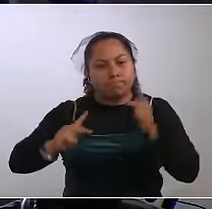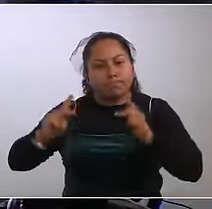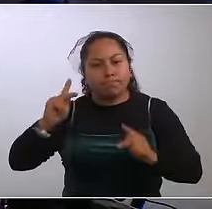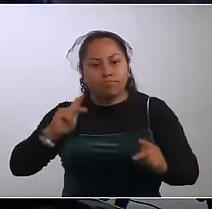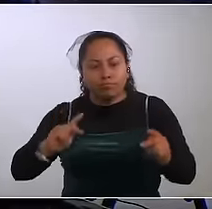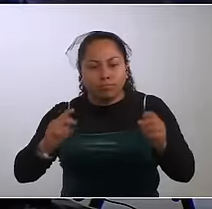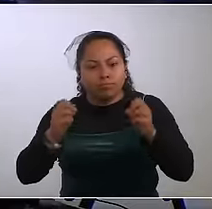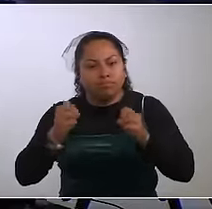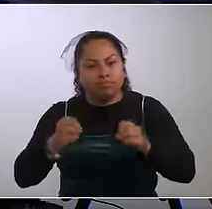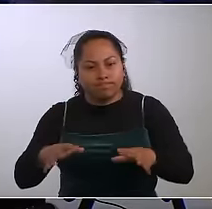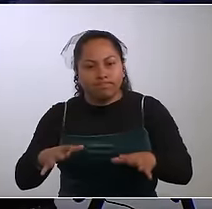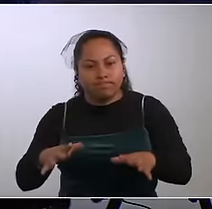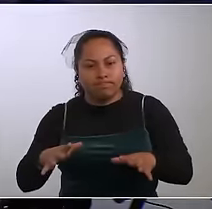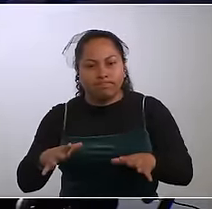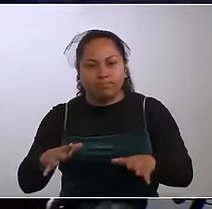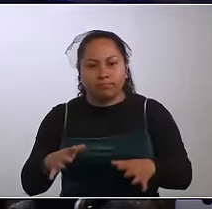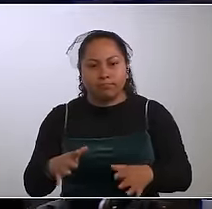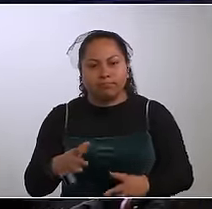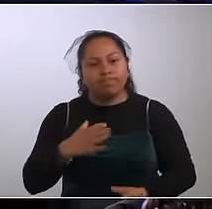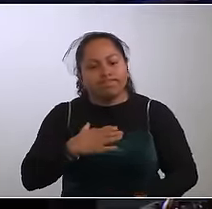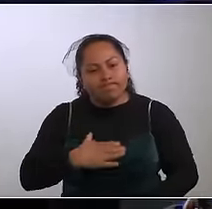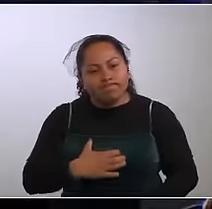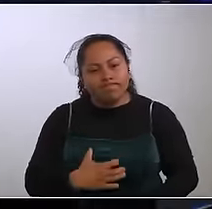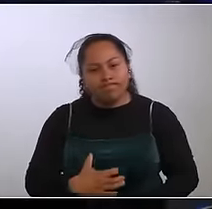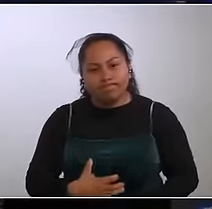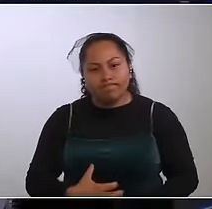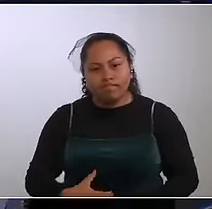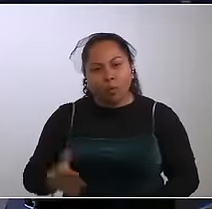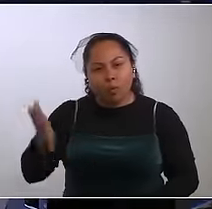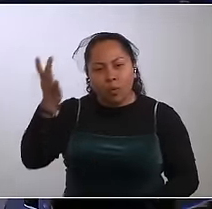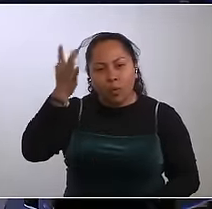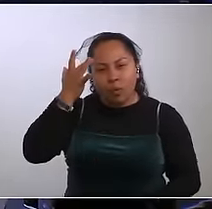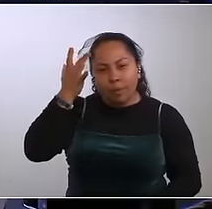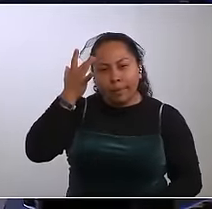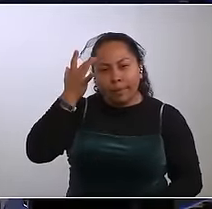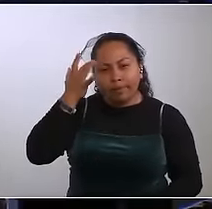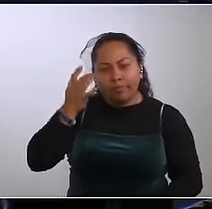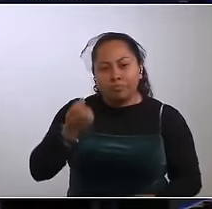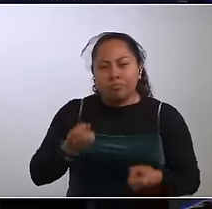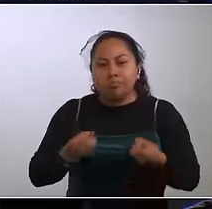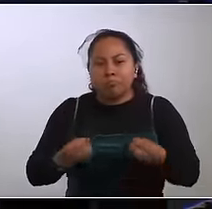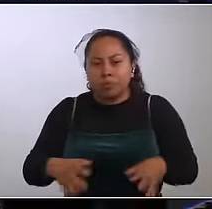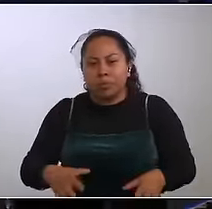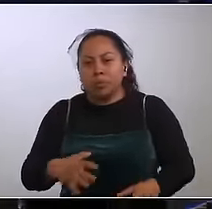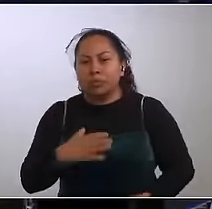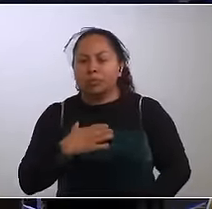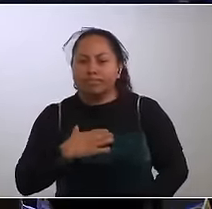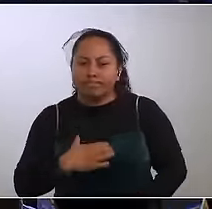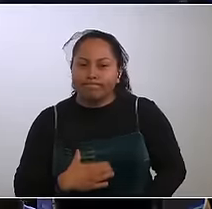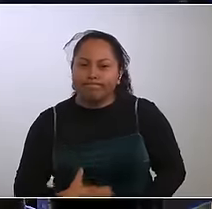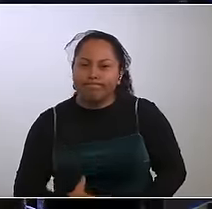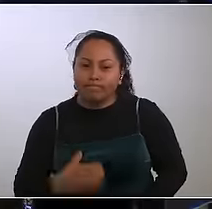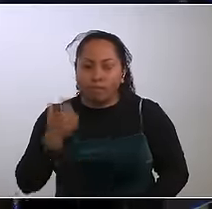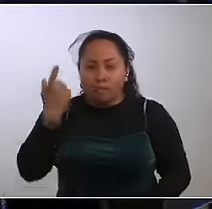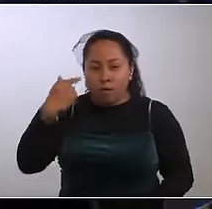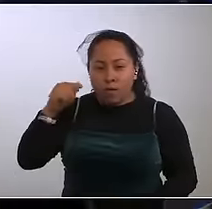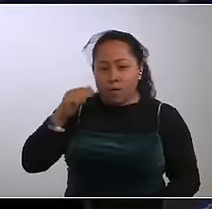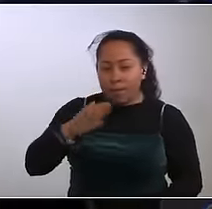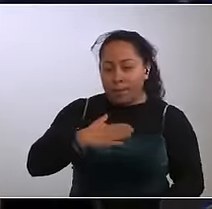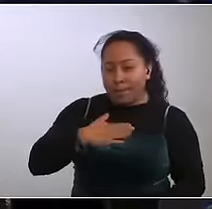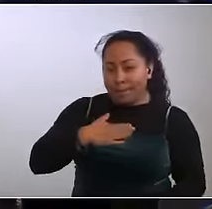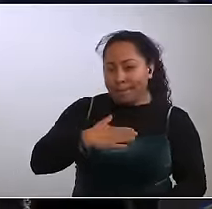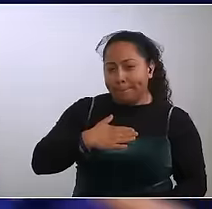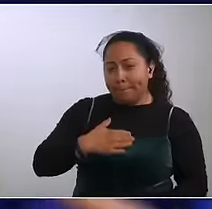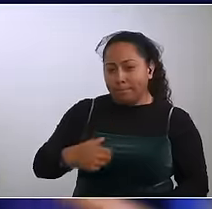saving souls. Para salvar a las almas. Because they've lost passion for my return. Porque han perdido la pasión por mi venida, mi regreso. They're not looking for my return.